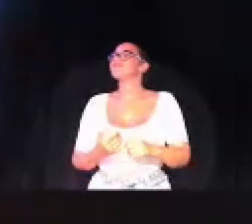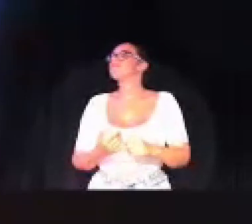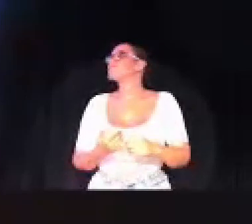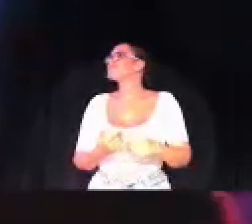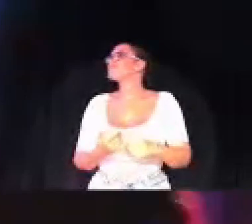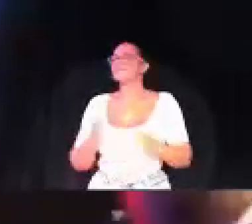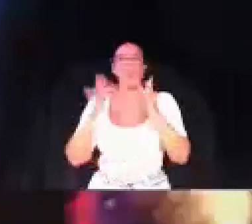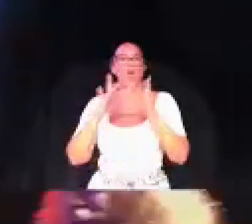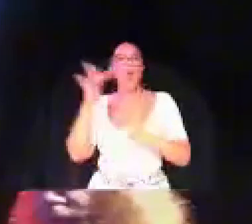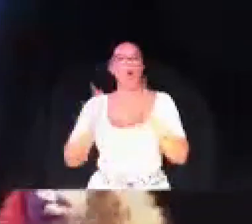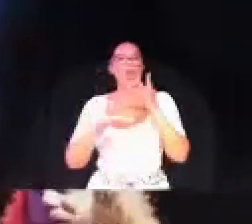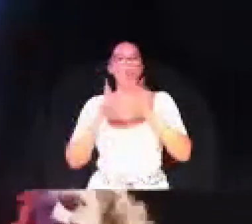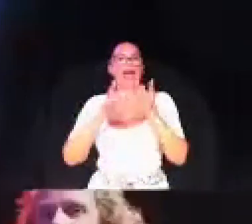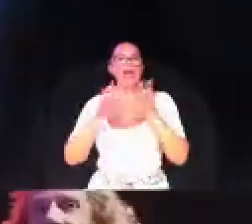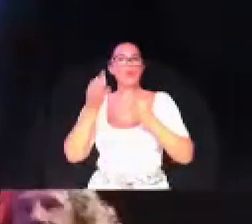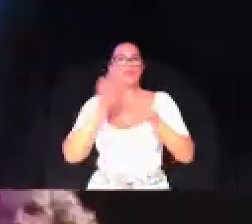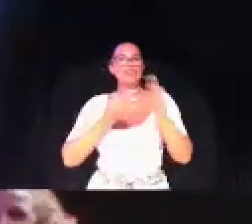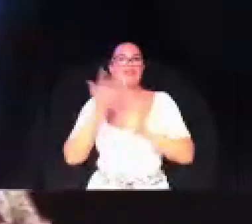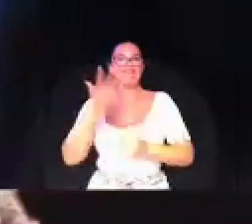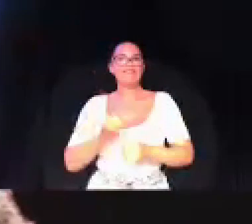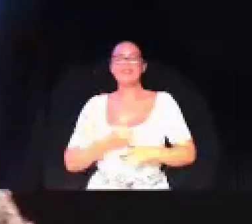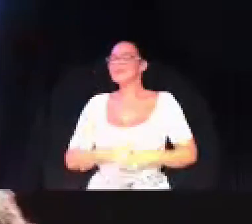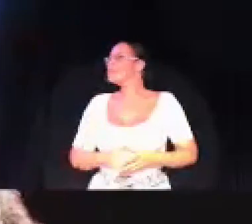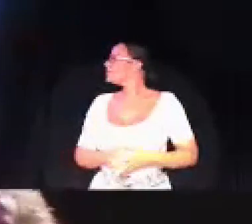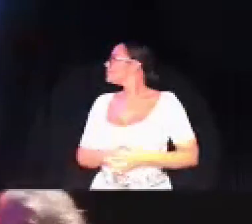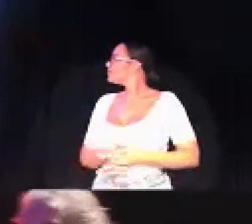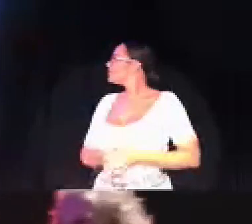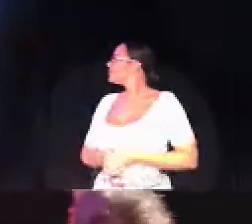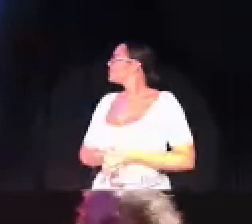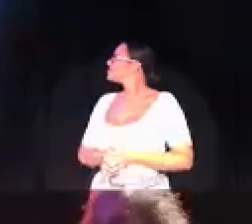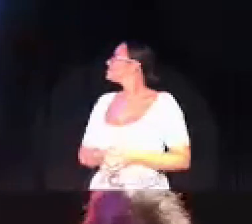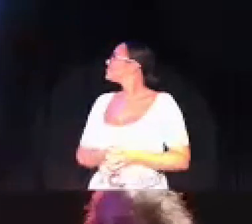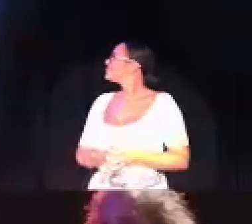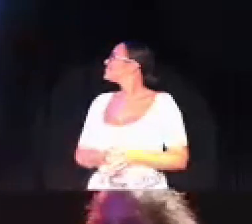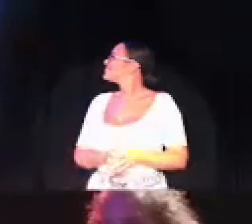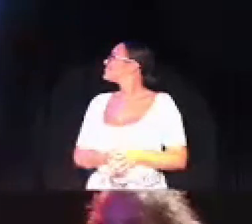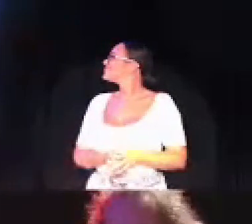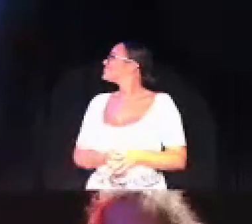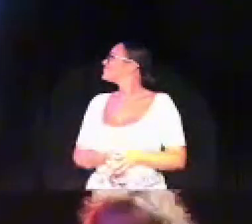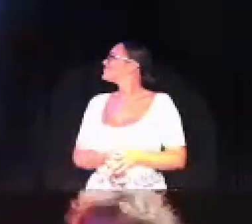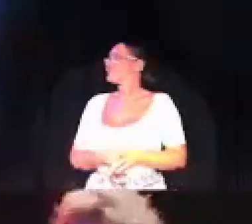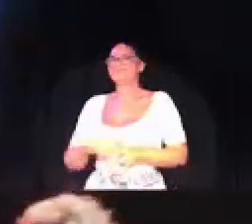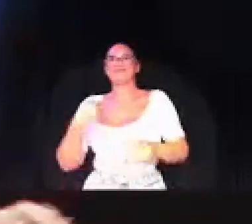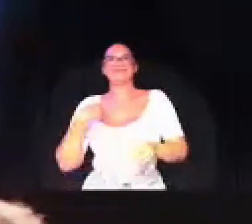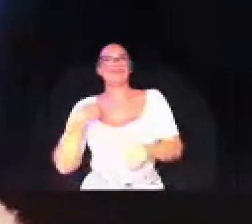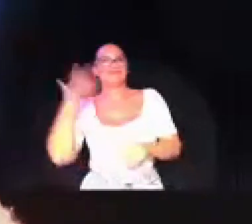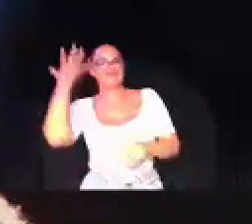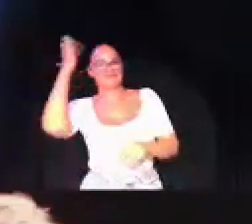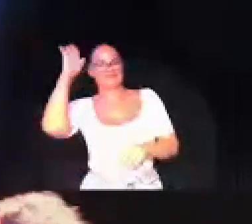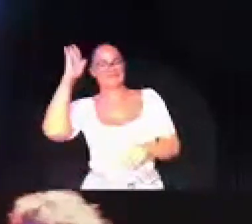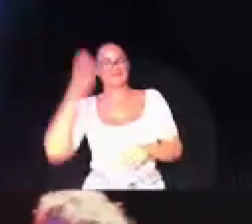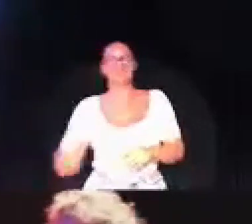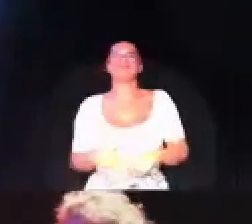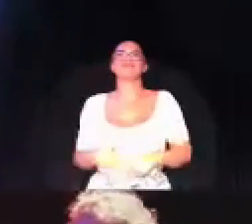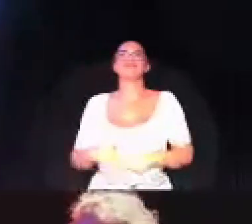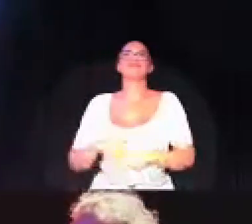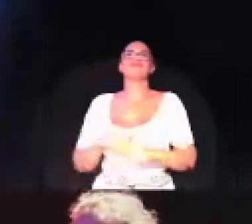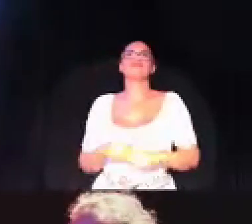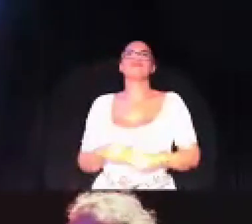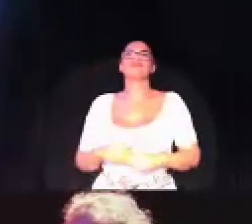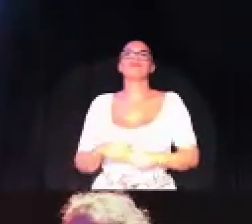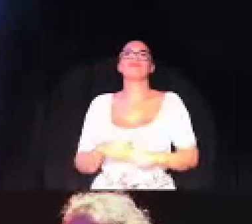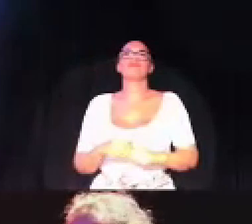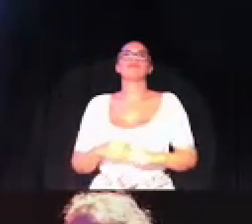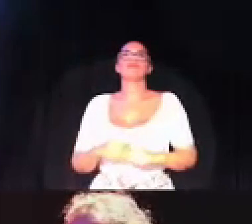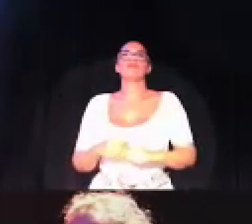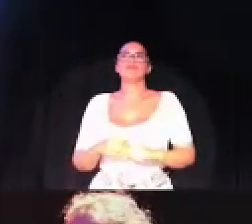any online questions at the moment? No online questions. So actually, I have a question for you. Yes. So I mean, I think it's such an